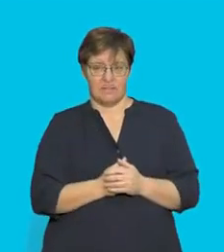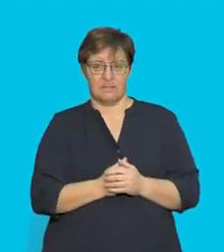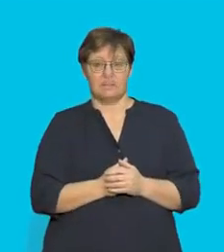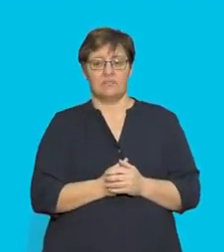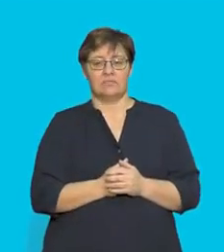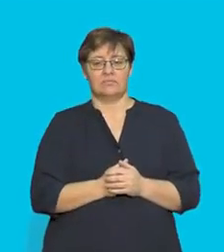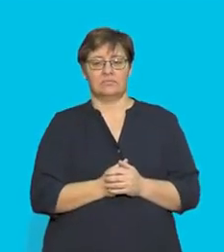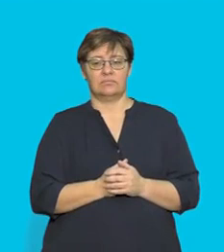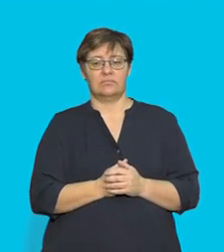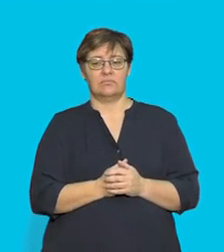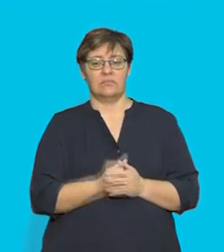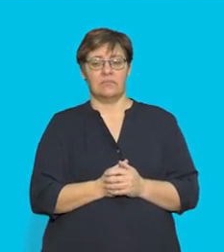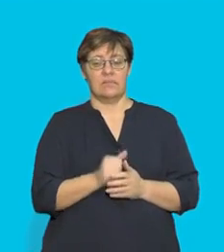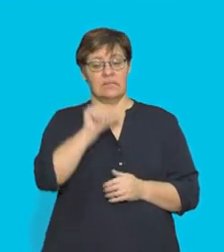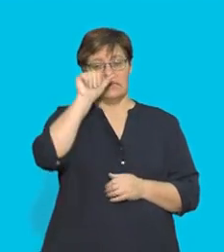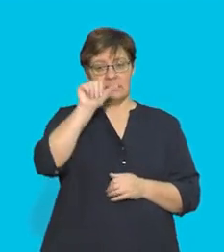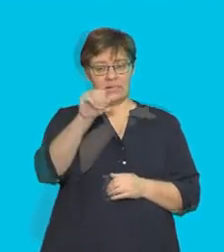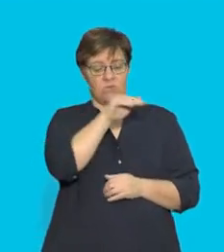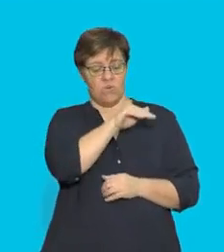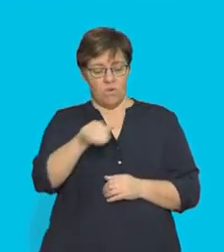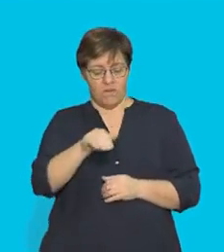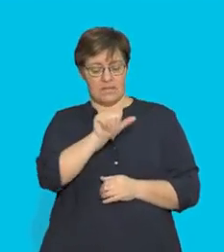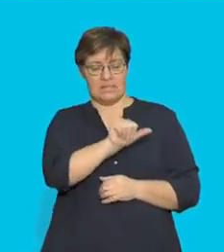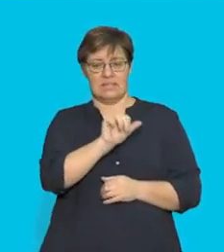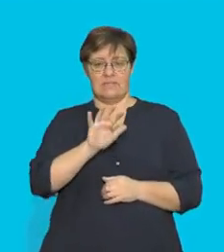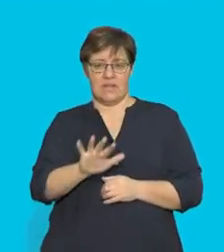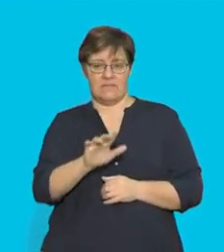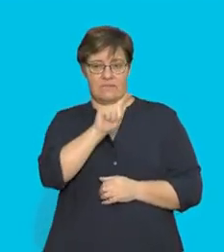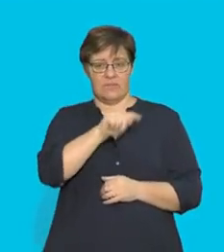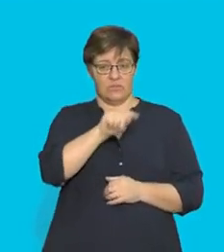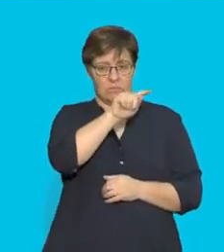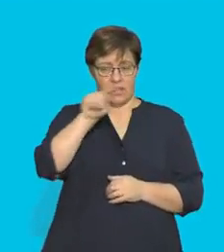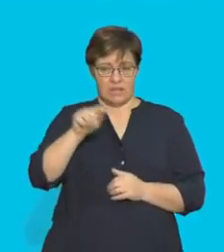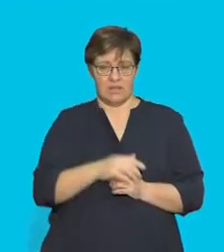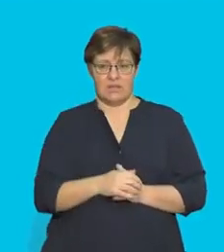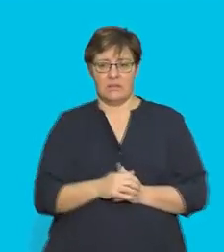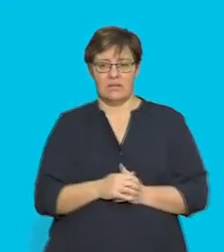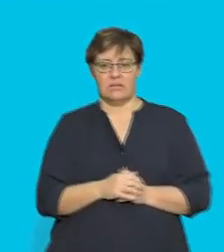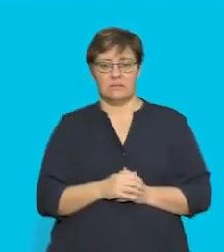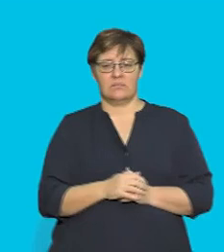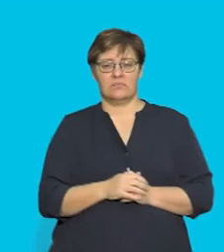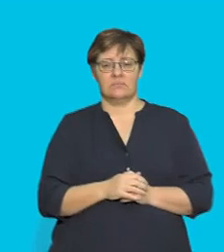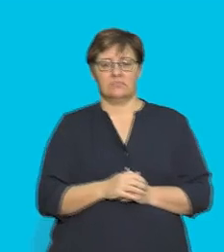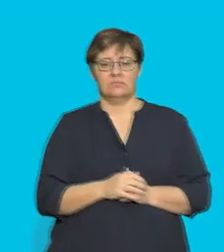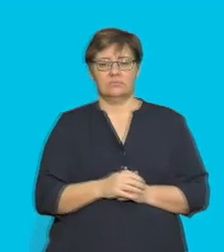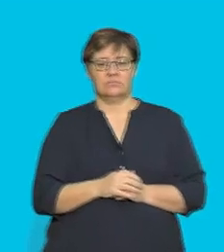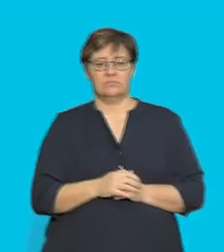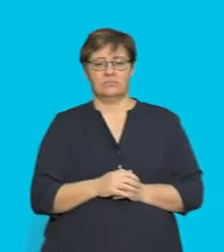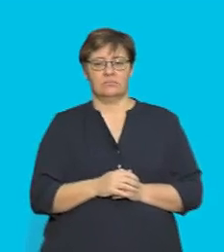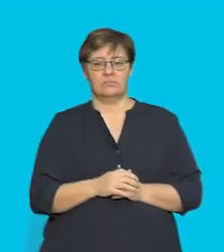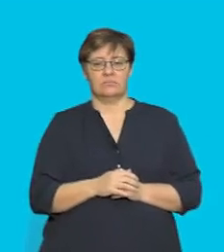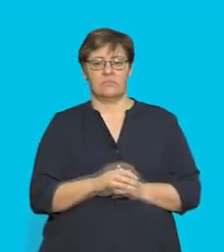going to be 6 over 65. Okay, and then you're going to use